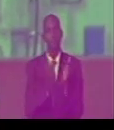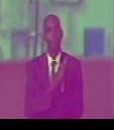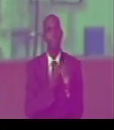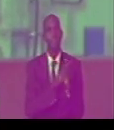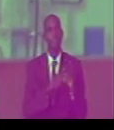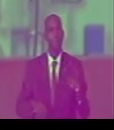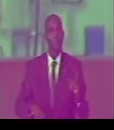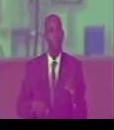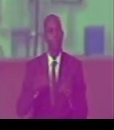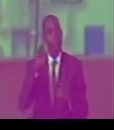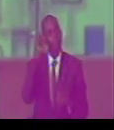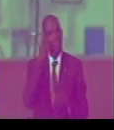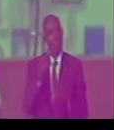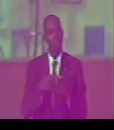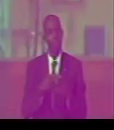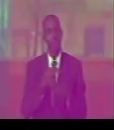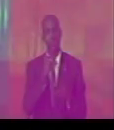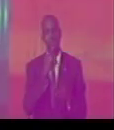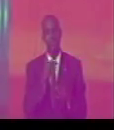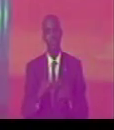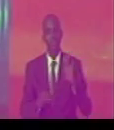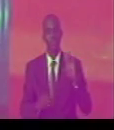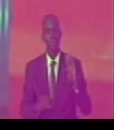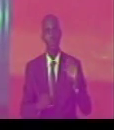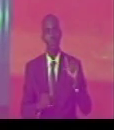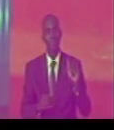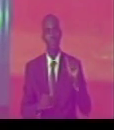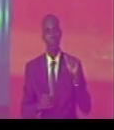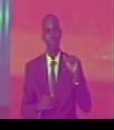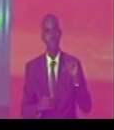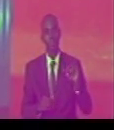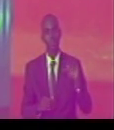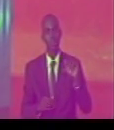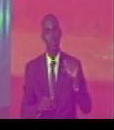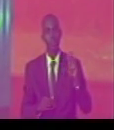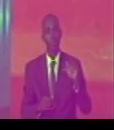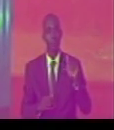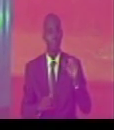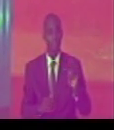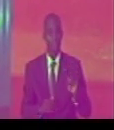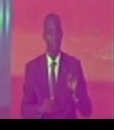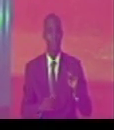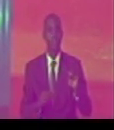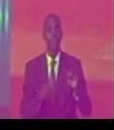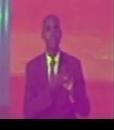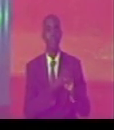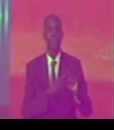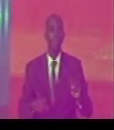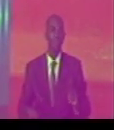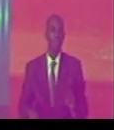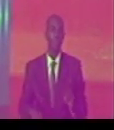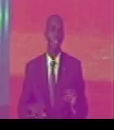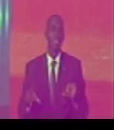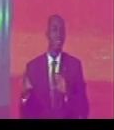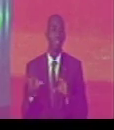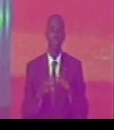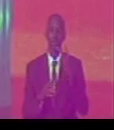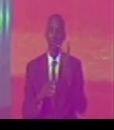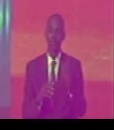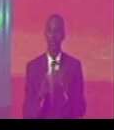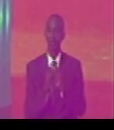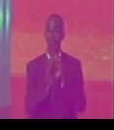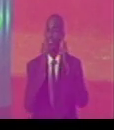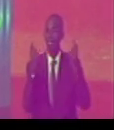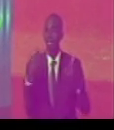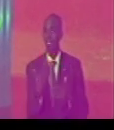The next testifier, please make it brief. Praise the Lord. My name is Barnabas Anyam from Kuba region. The